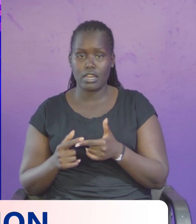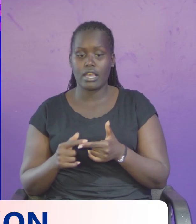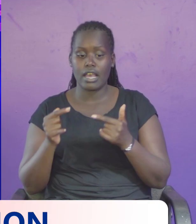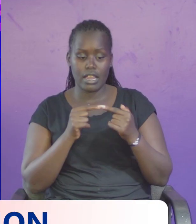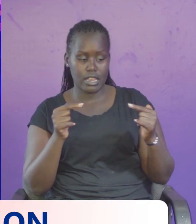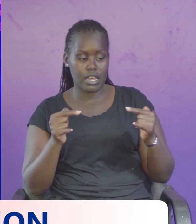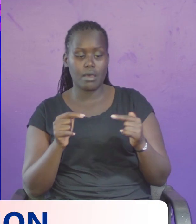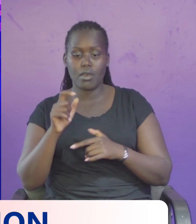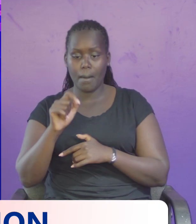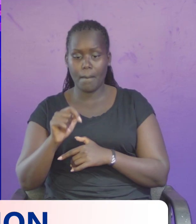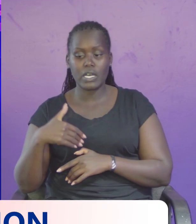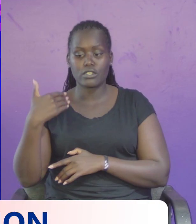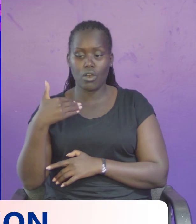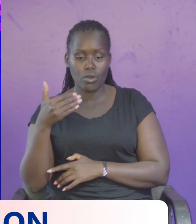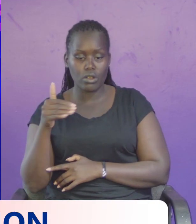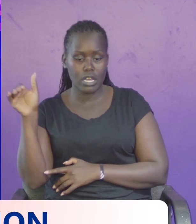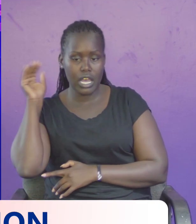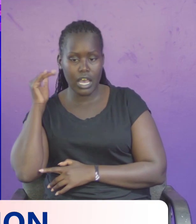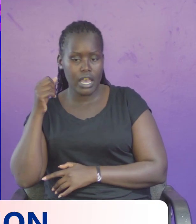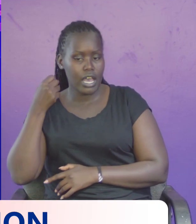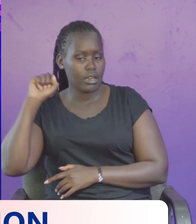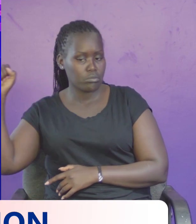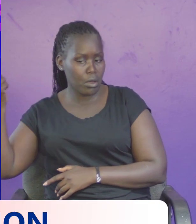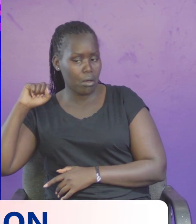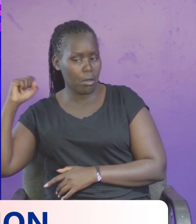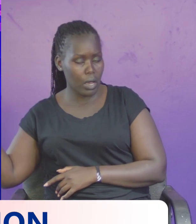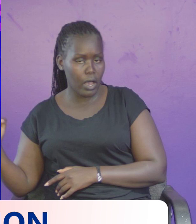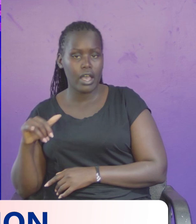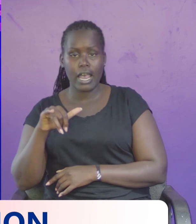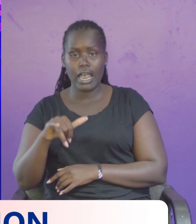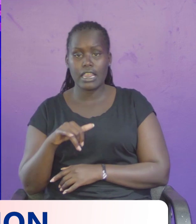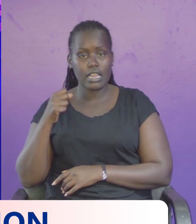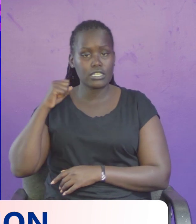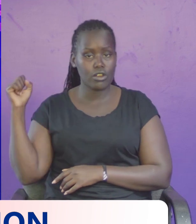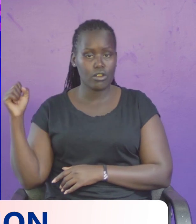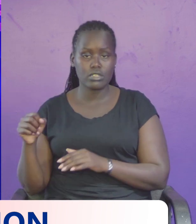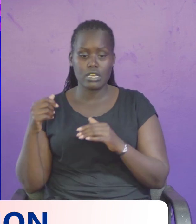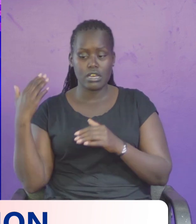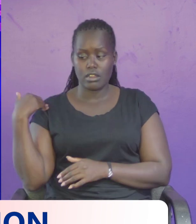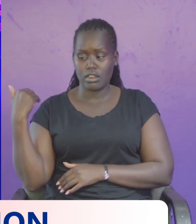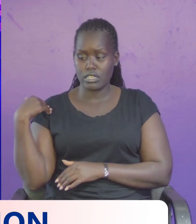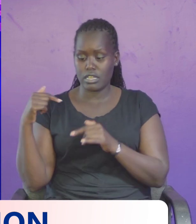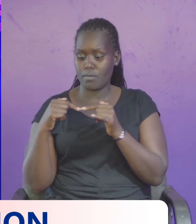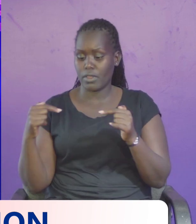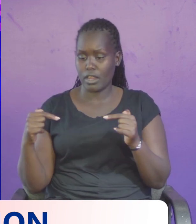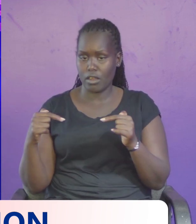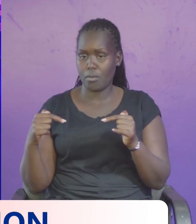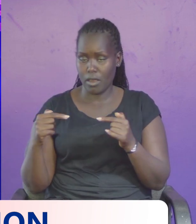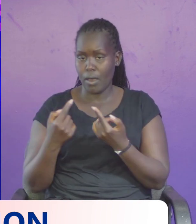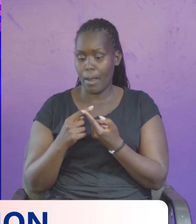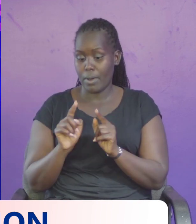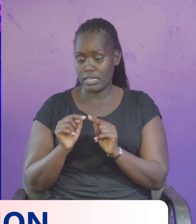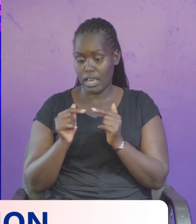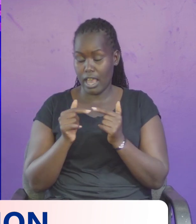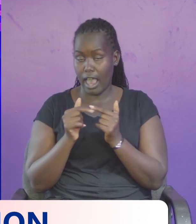must always hear the noise. And that noise, it disturbs the enemy. And then now the enemy has no otherwise